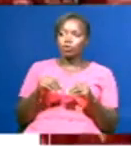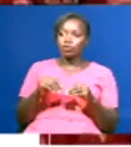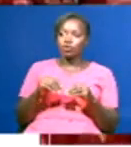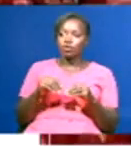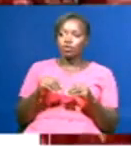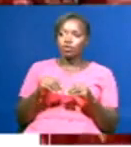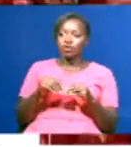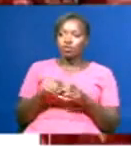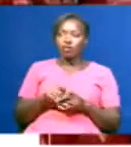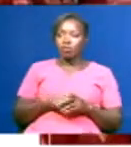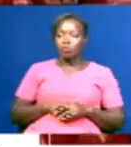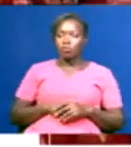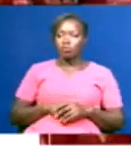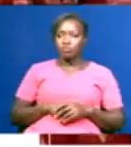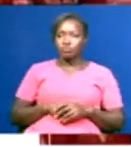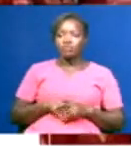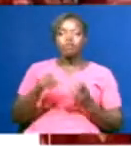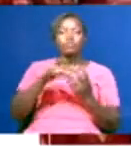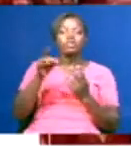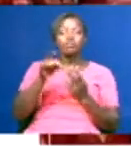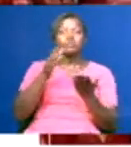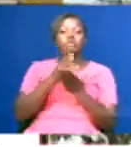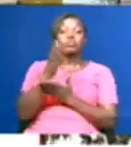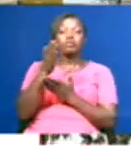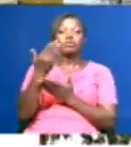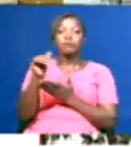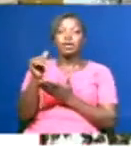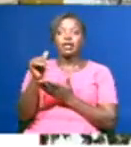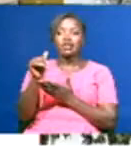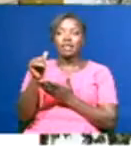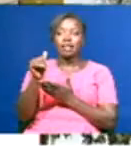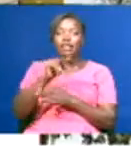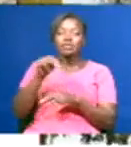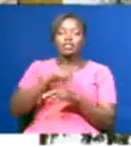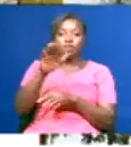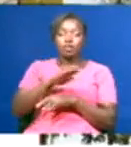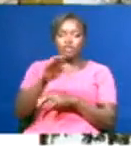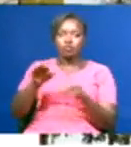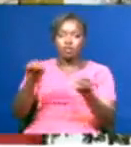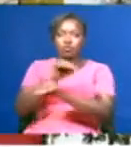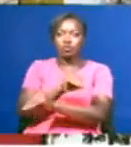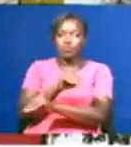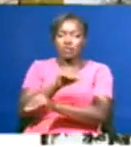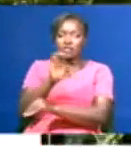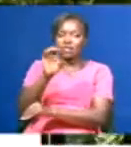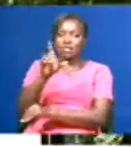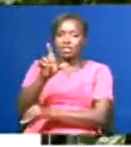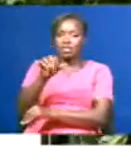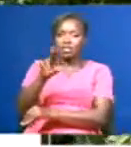for example. If his nomination is approved by the National Assembly, Oginde will replace Wabukala, who retired in